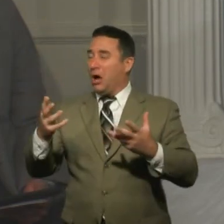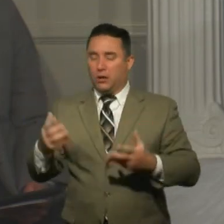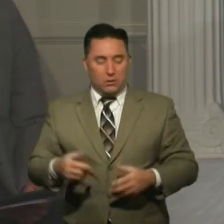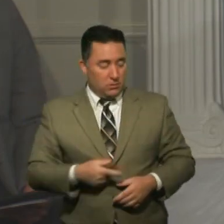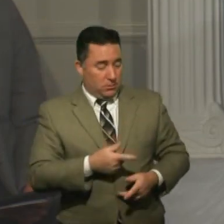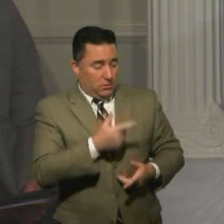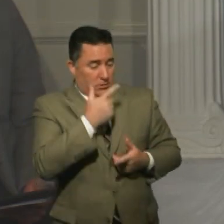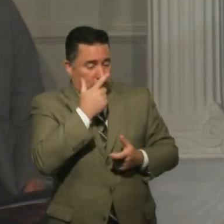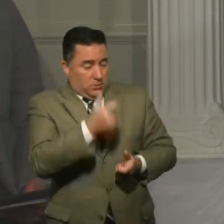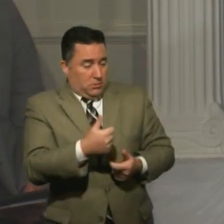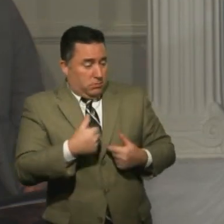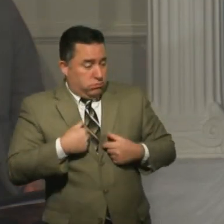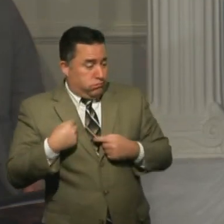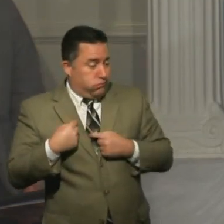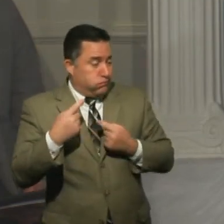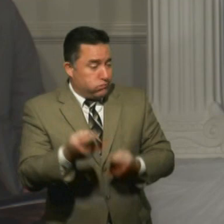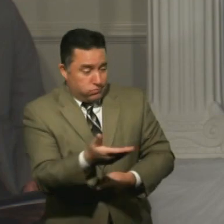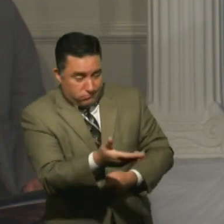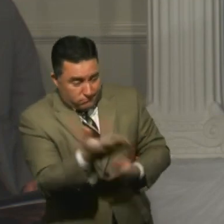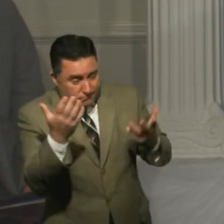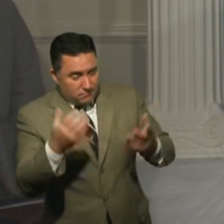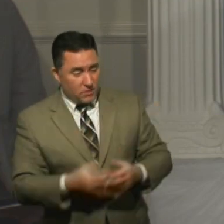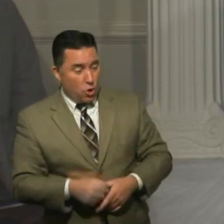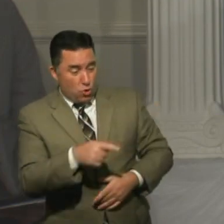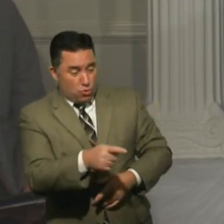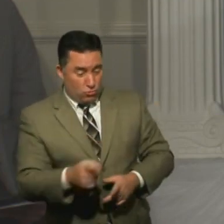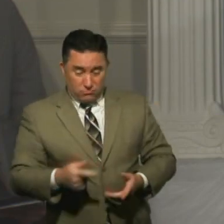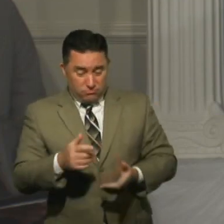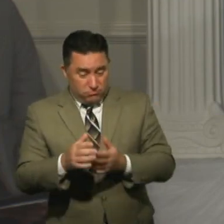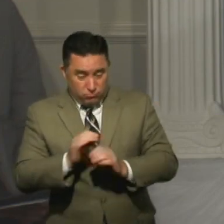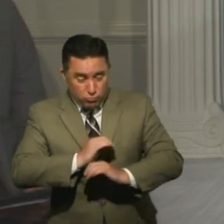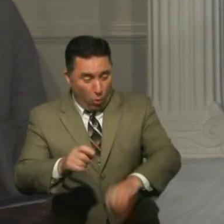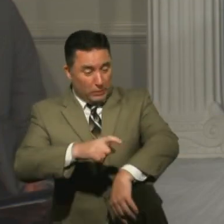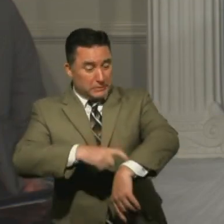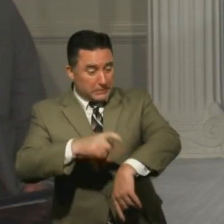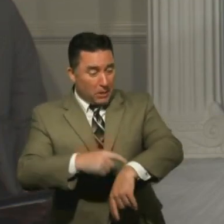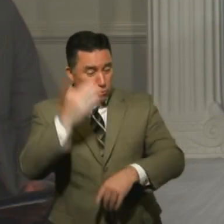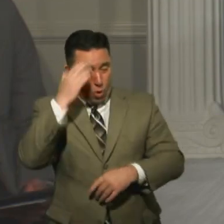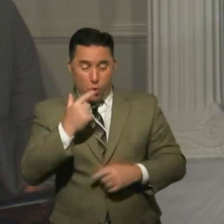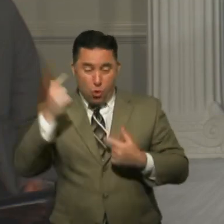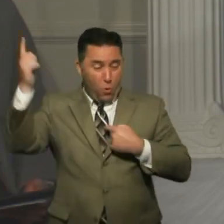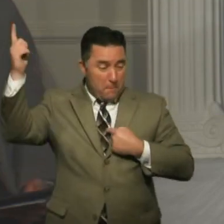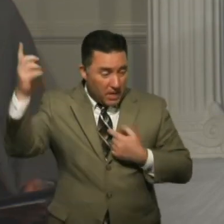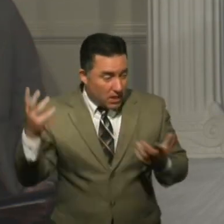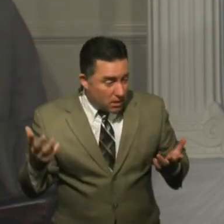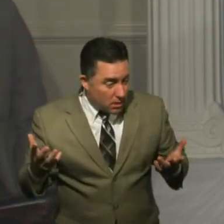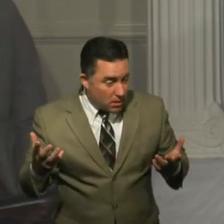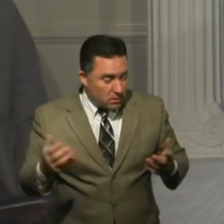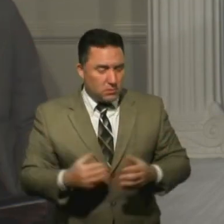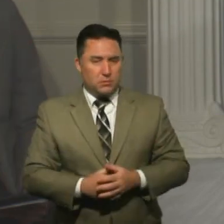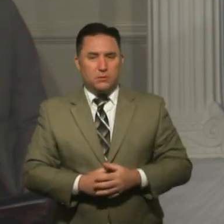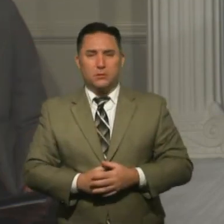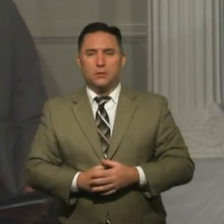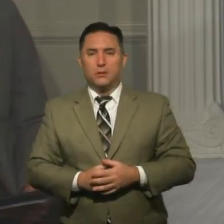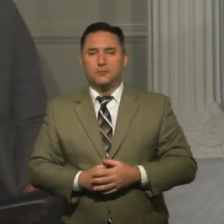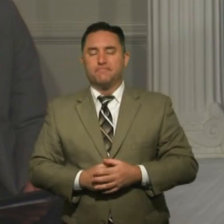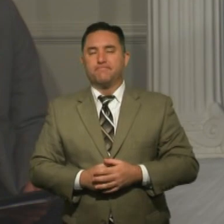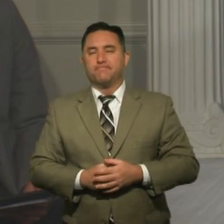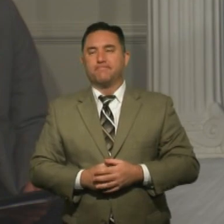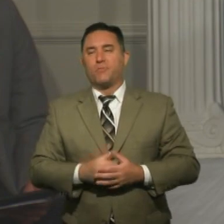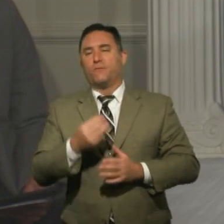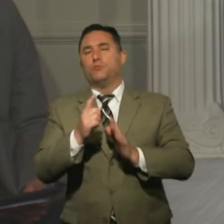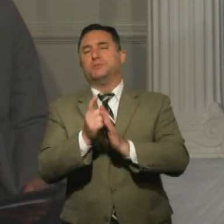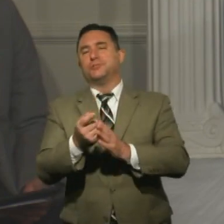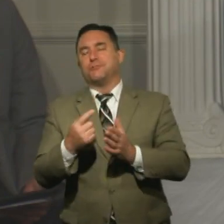any interest in me in a really long time. You have not taken any time to get to know who I am. You know, I talked a few